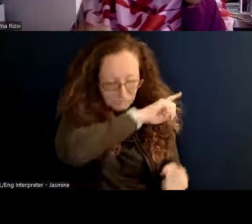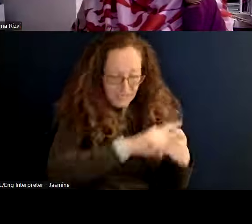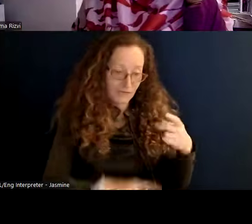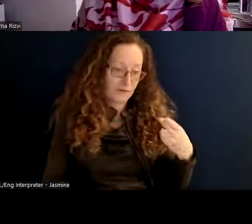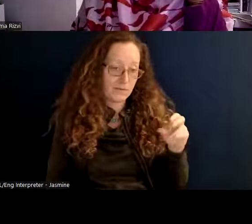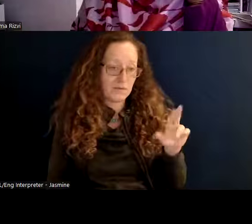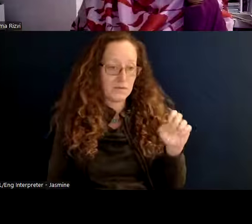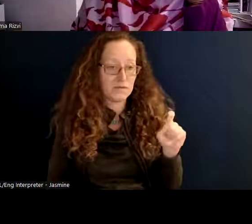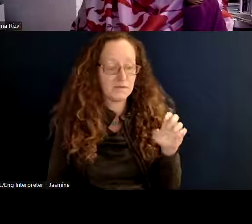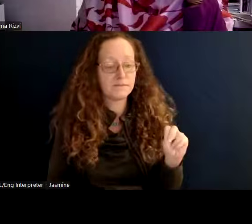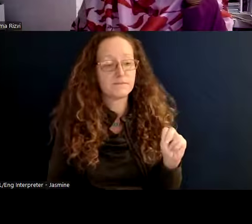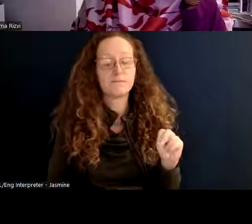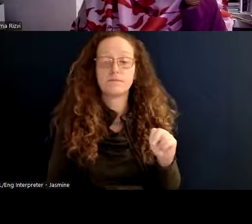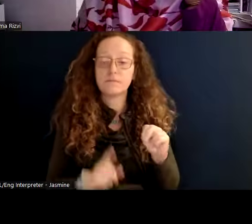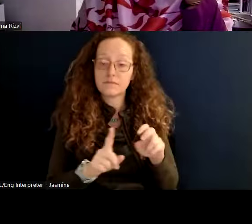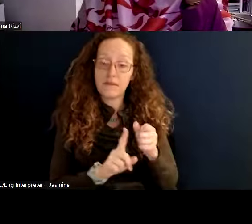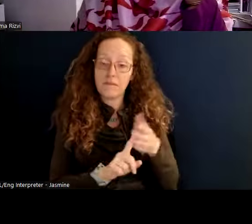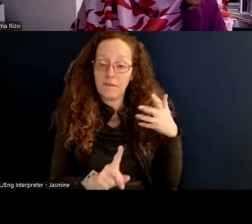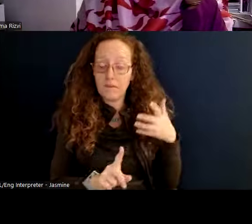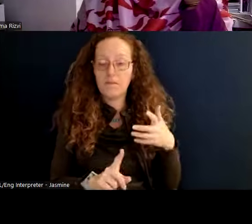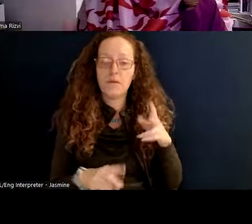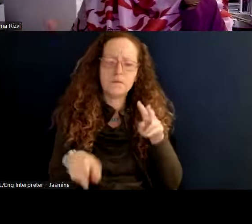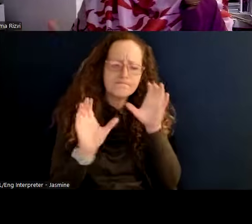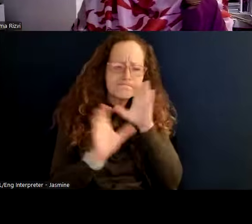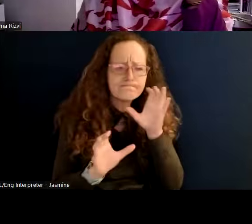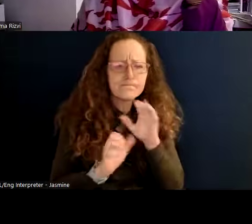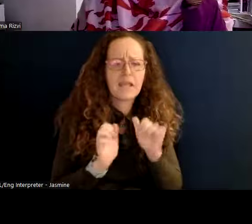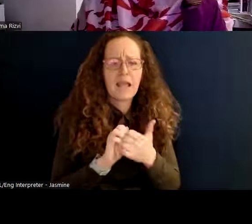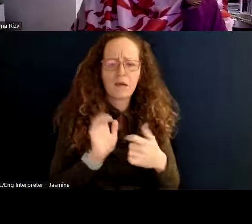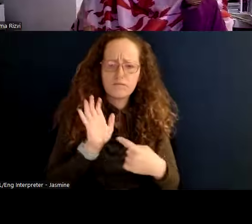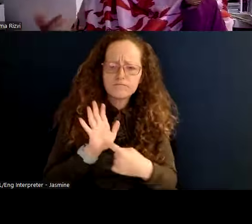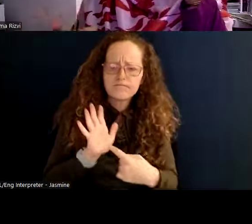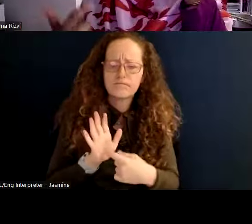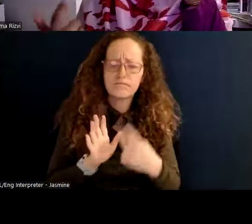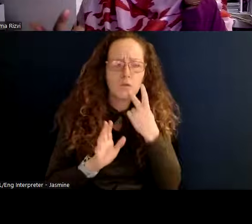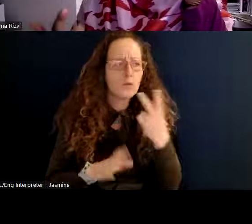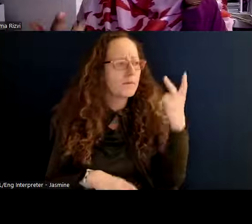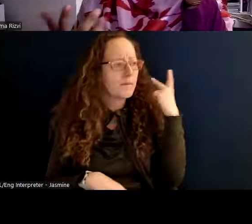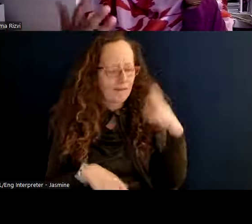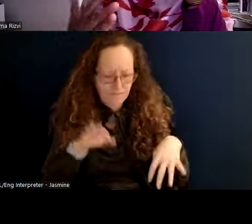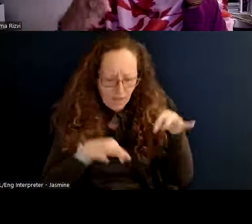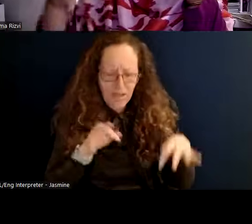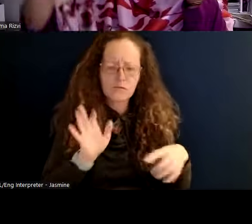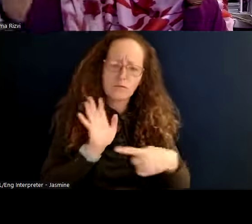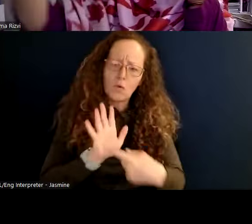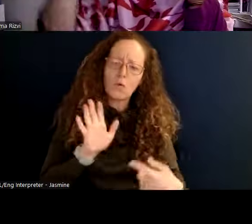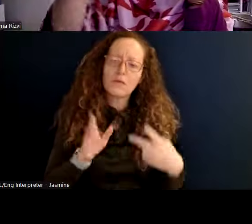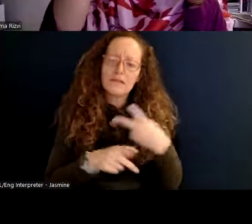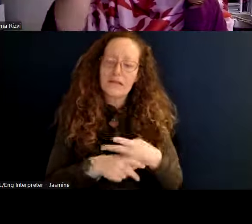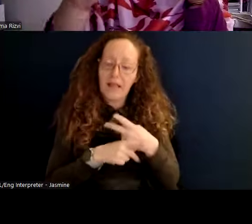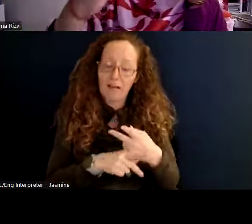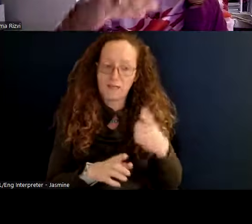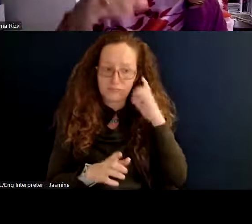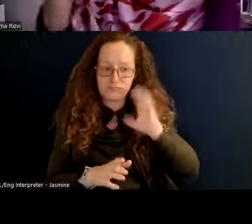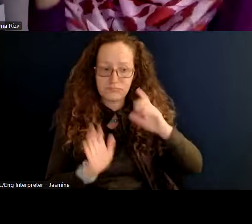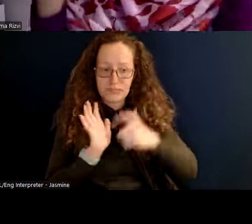at then are for indicators of ways we can identify care in the archaeological record, the archive, and the ethnographic record. And so what I've done